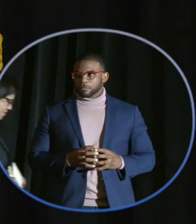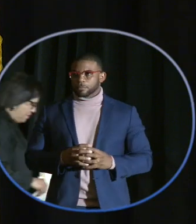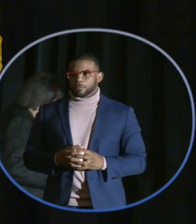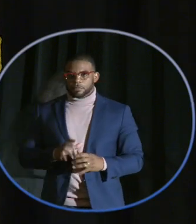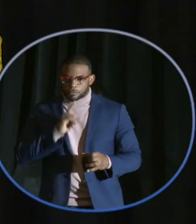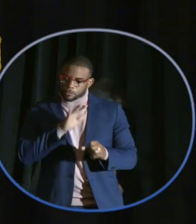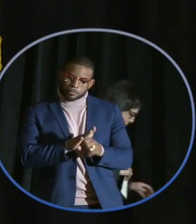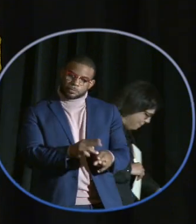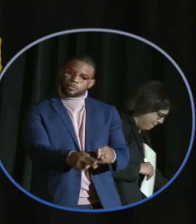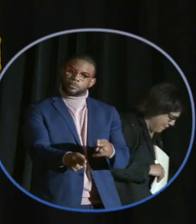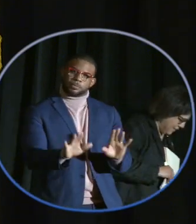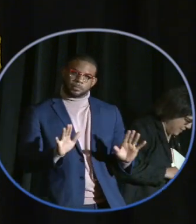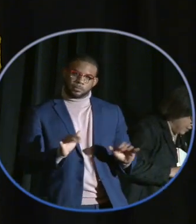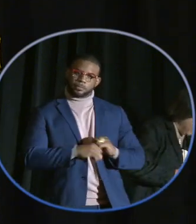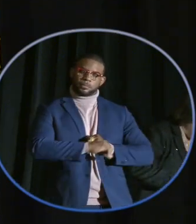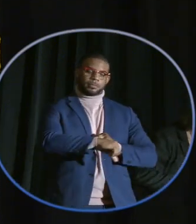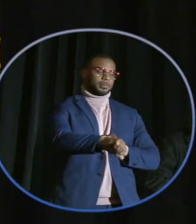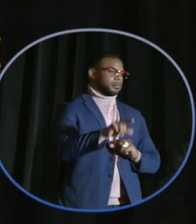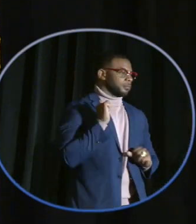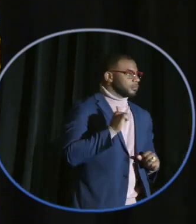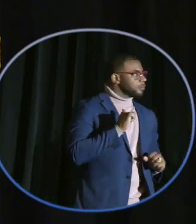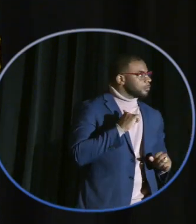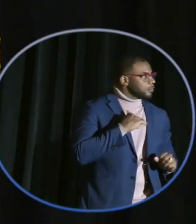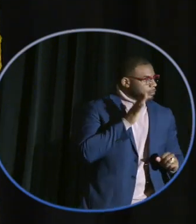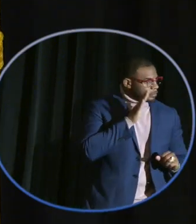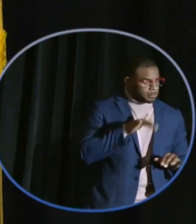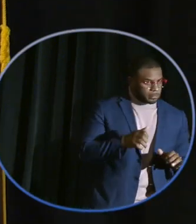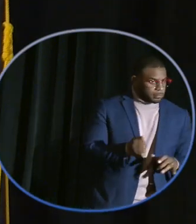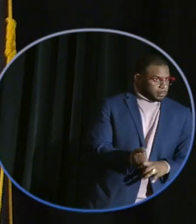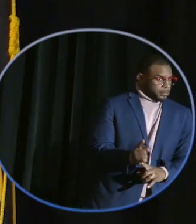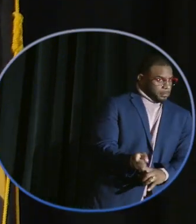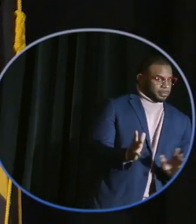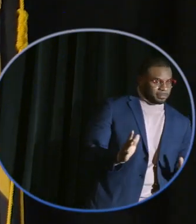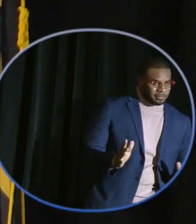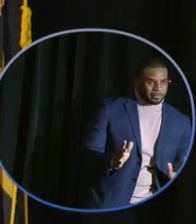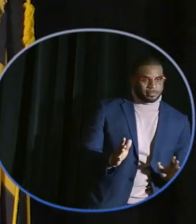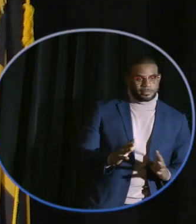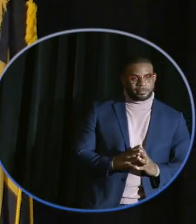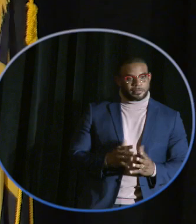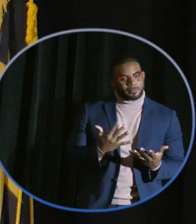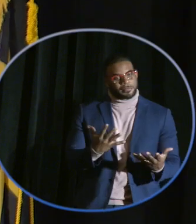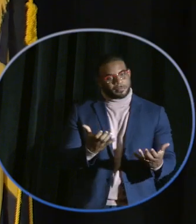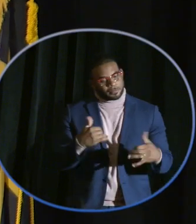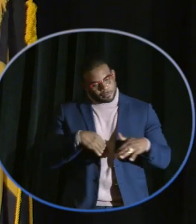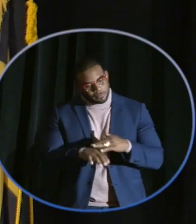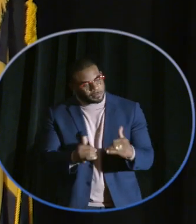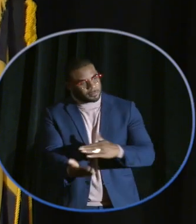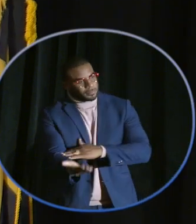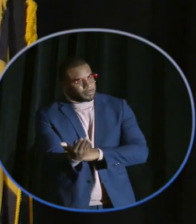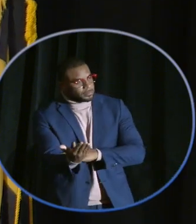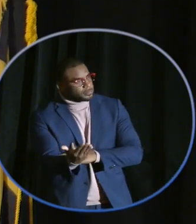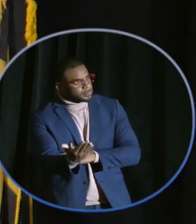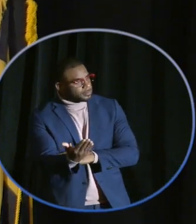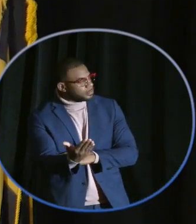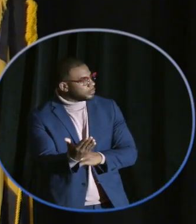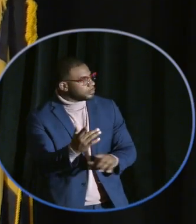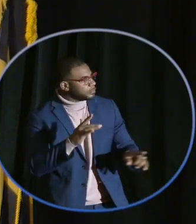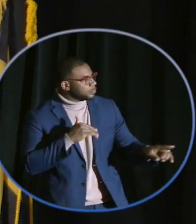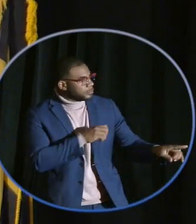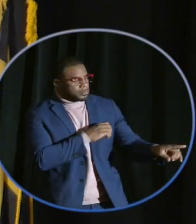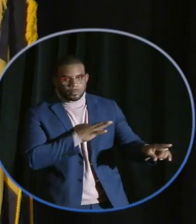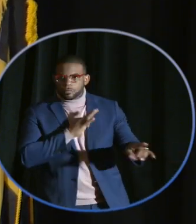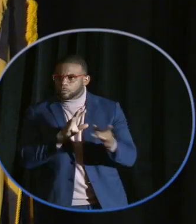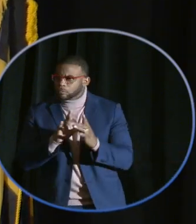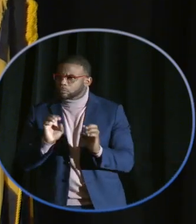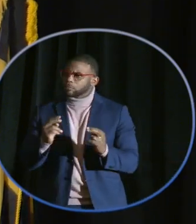I promise I will not take too much time, but I am going to take a couple of minutes. When I walked in this morning, one of our staff